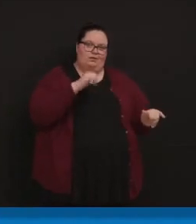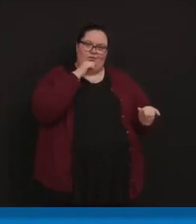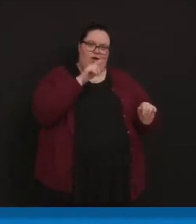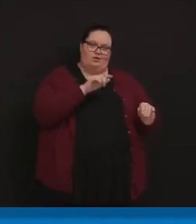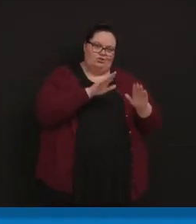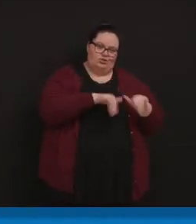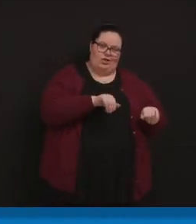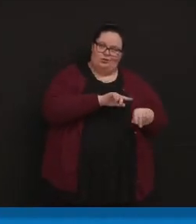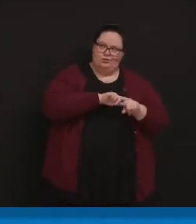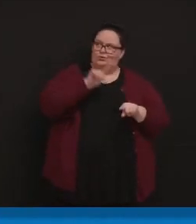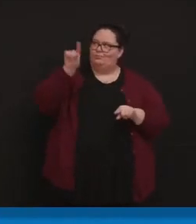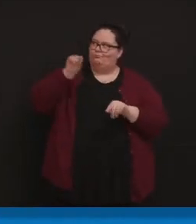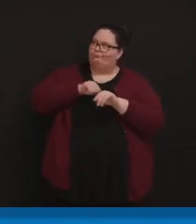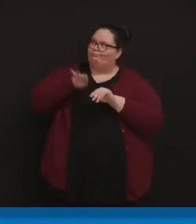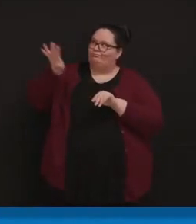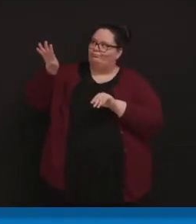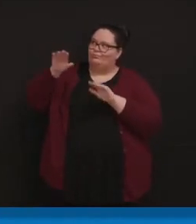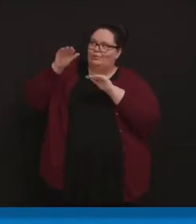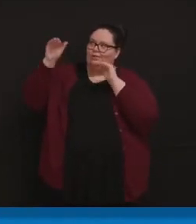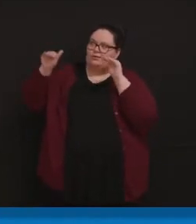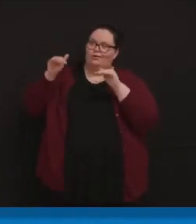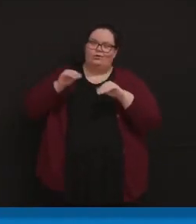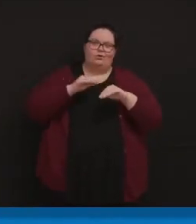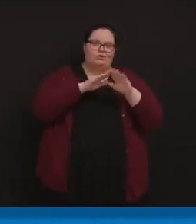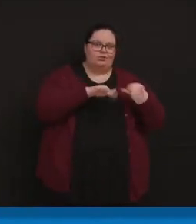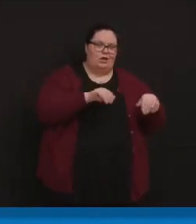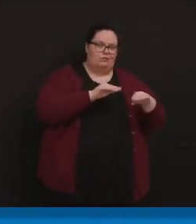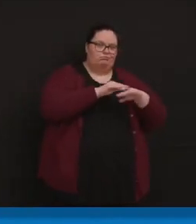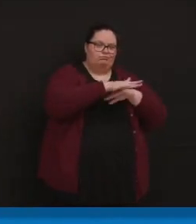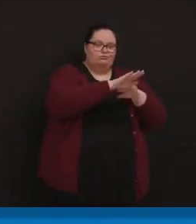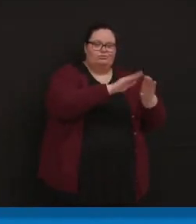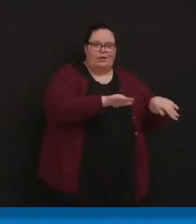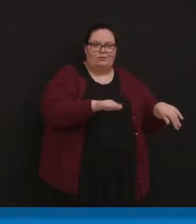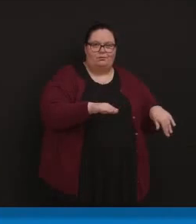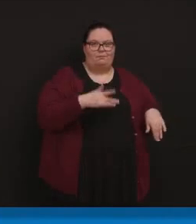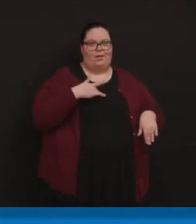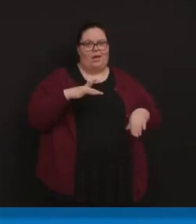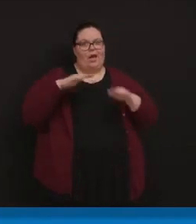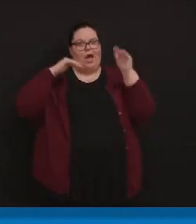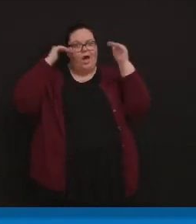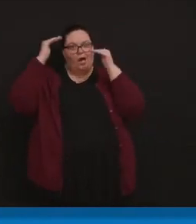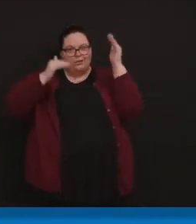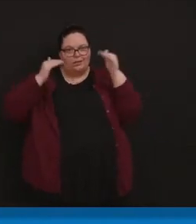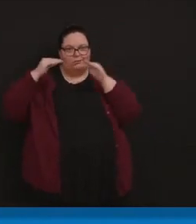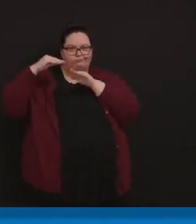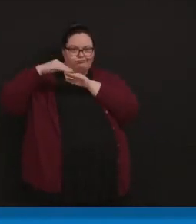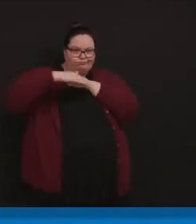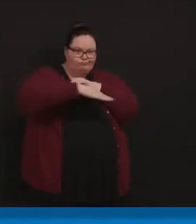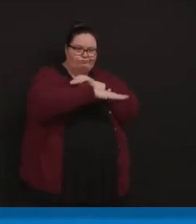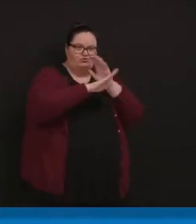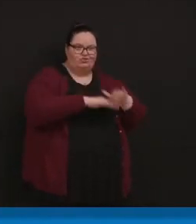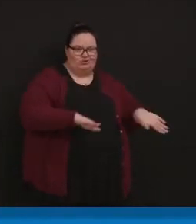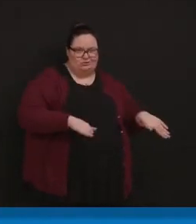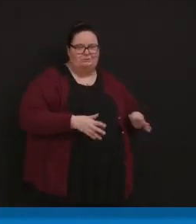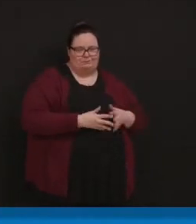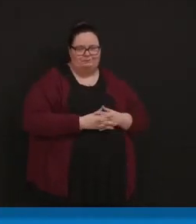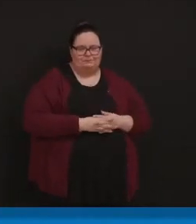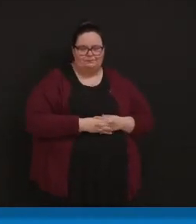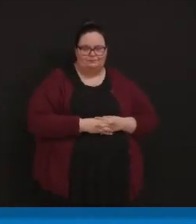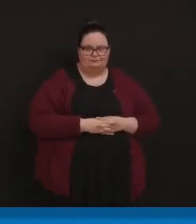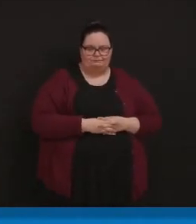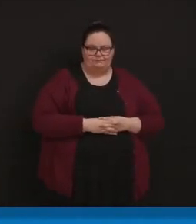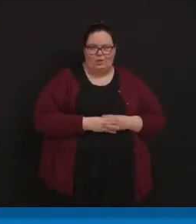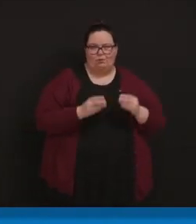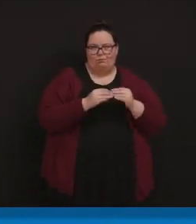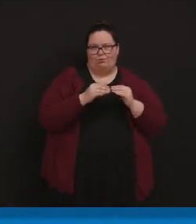to adult and child to child. But I don't have the latest information from these outbreaks, but I can track that down as well.